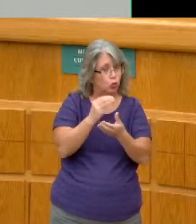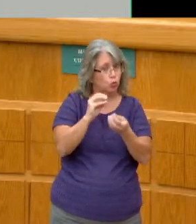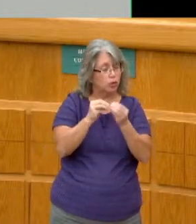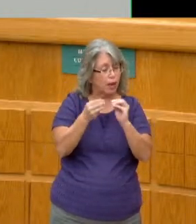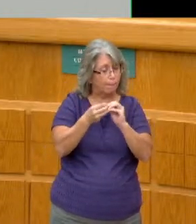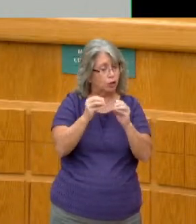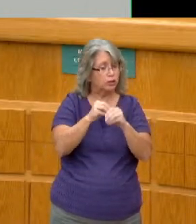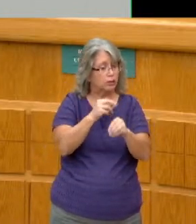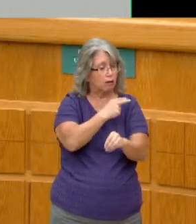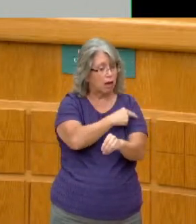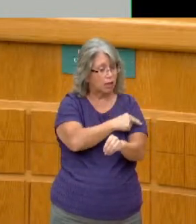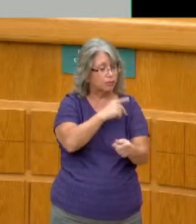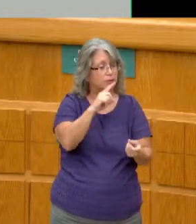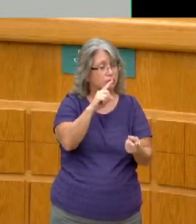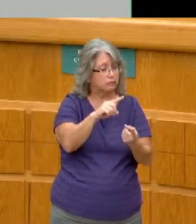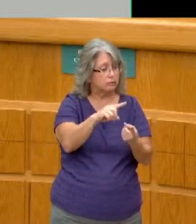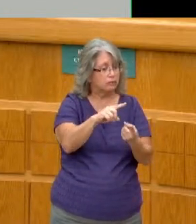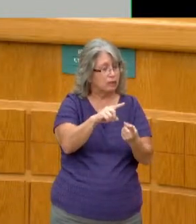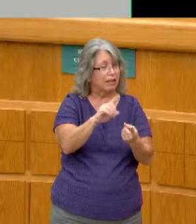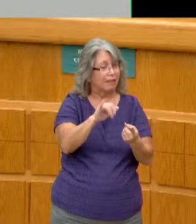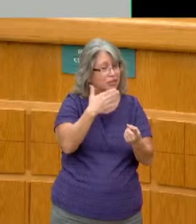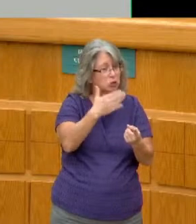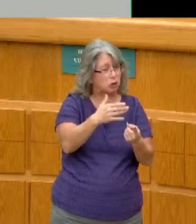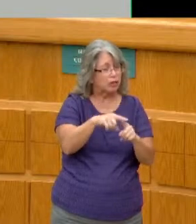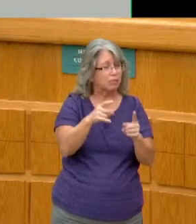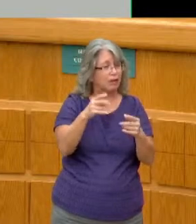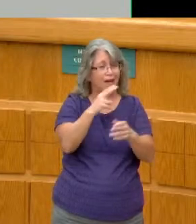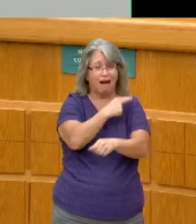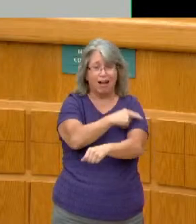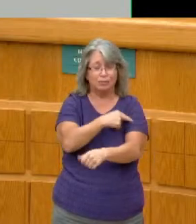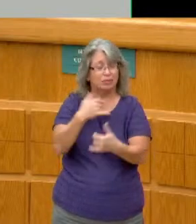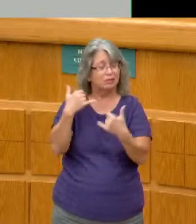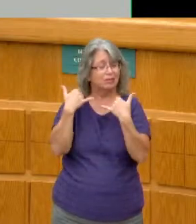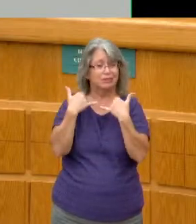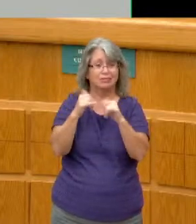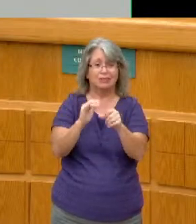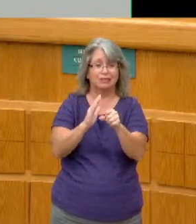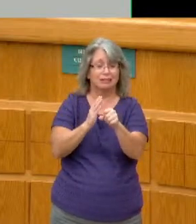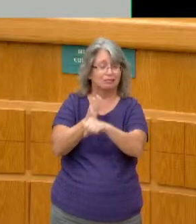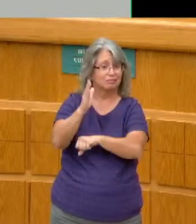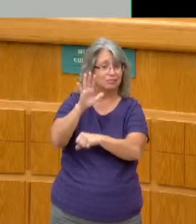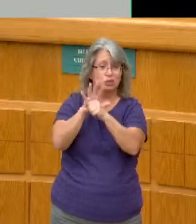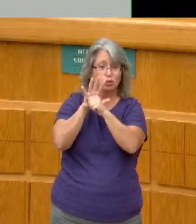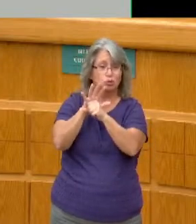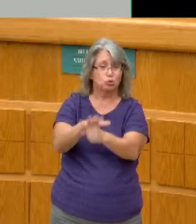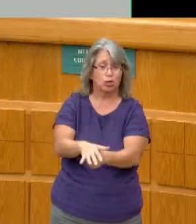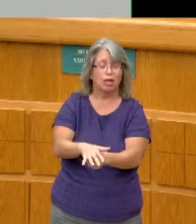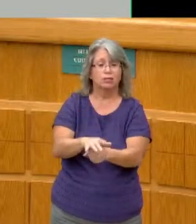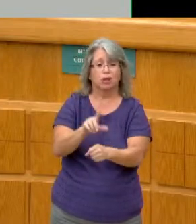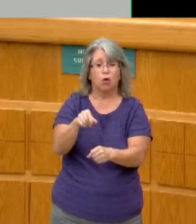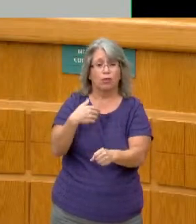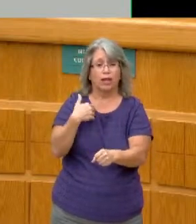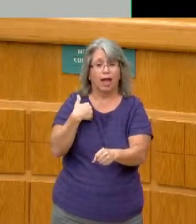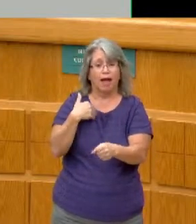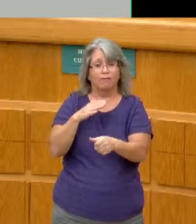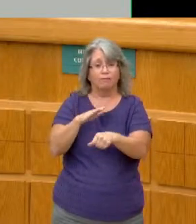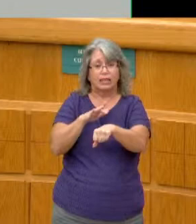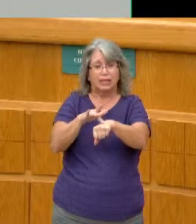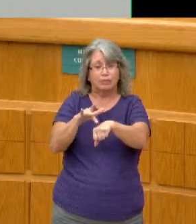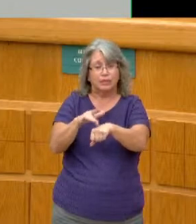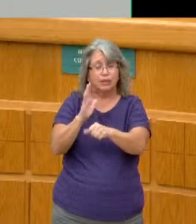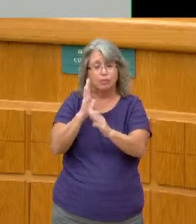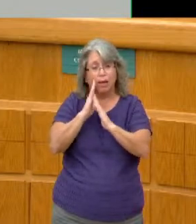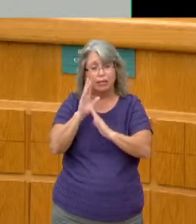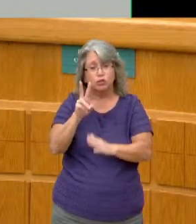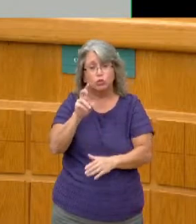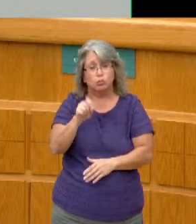but the hospitals are under a lot of stress. As you saw, 2.5% of inpatient beds that have staffing are empty.